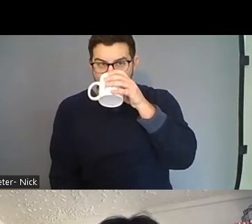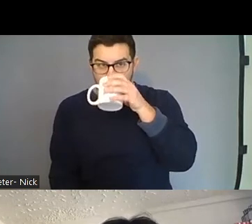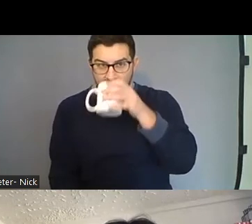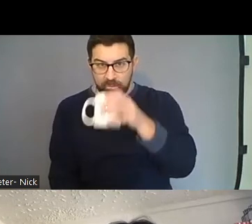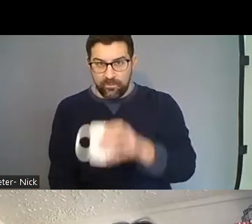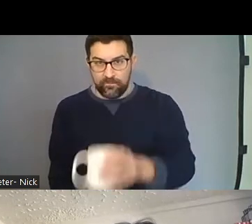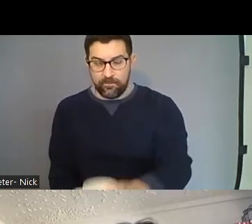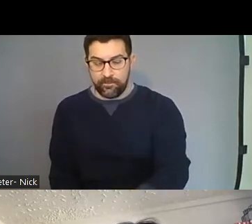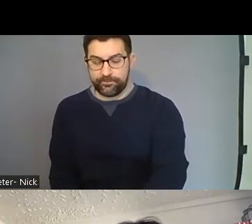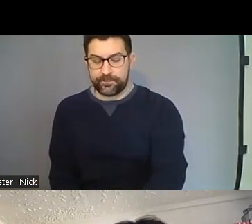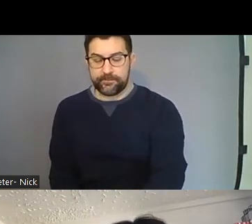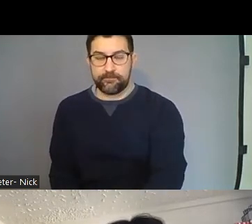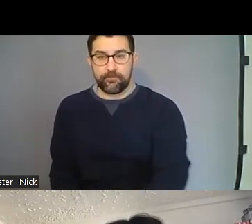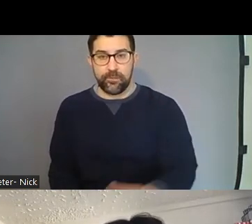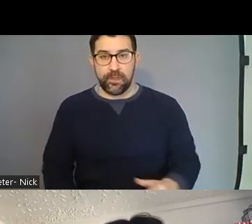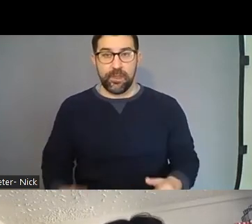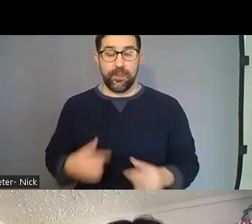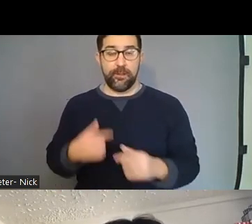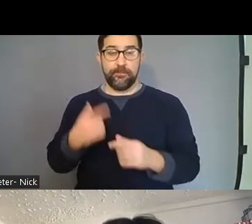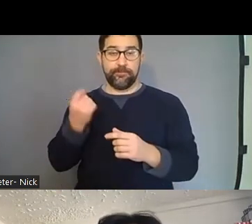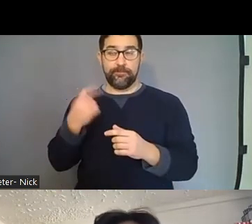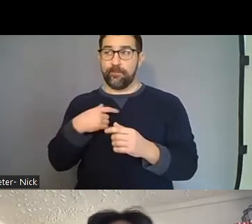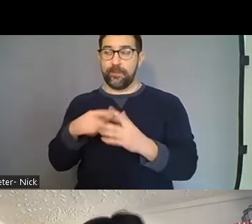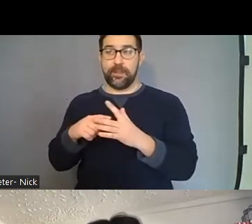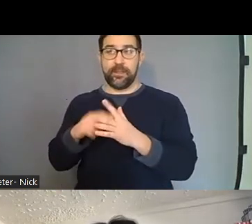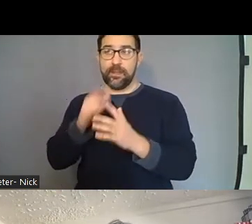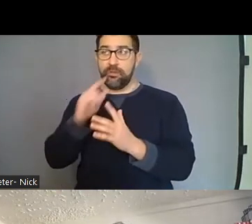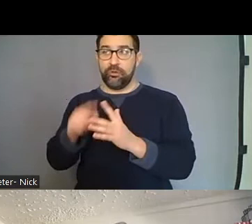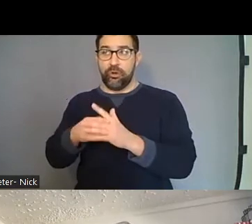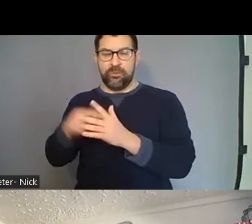I got started not by studying, but by living through it.